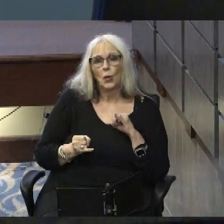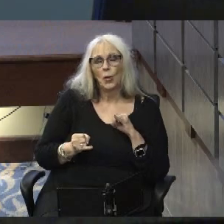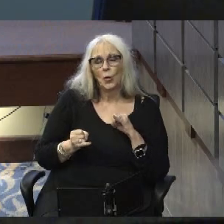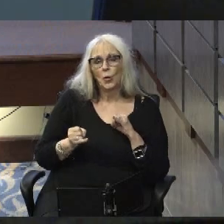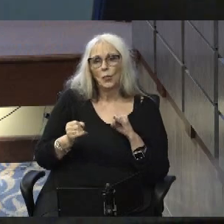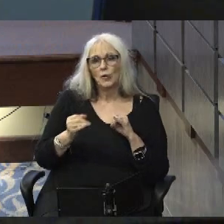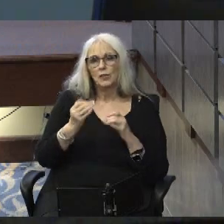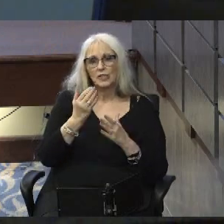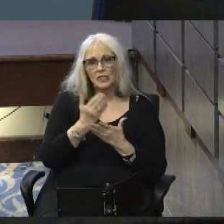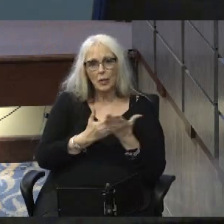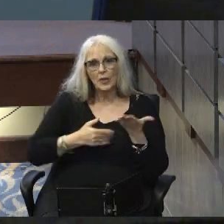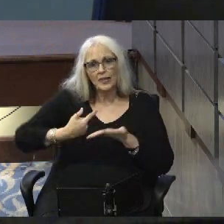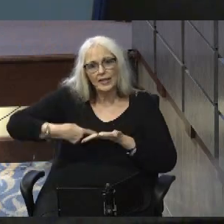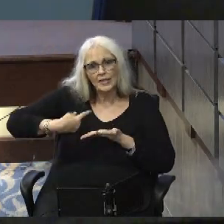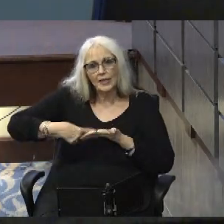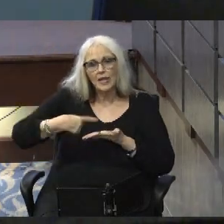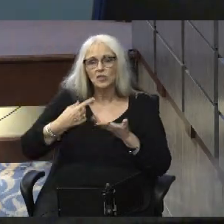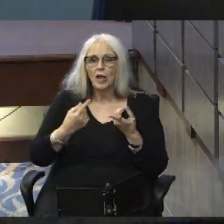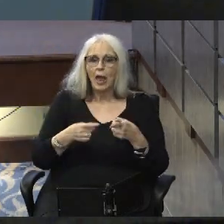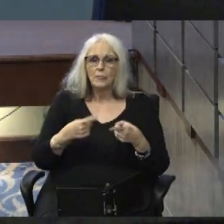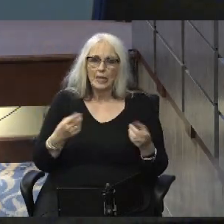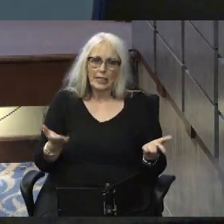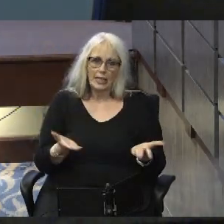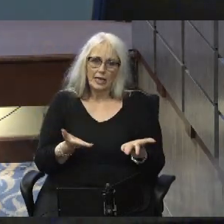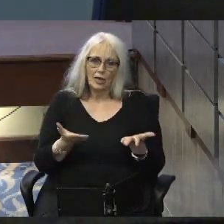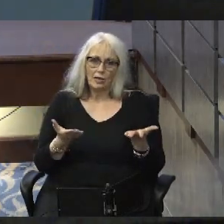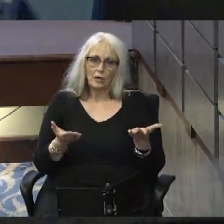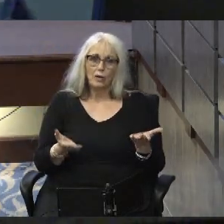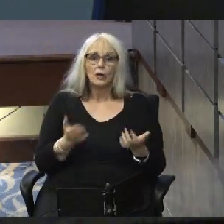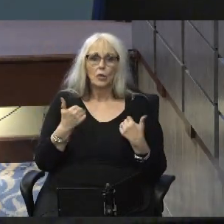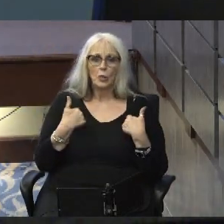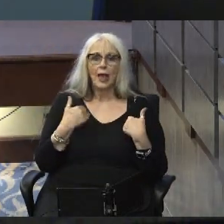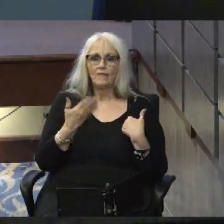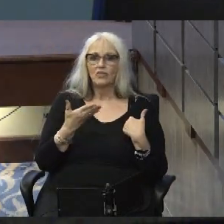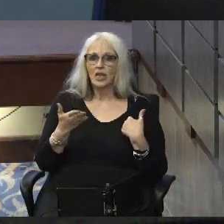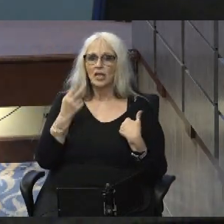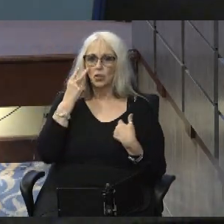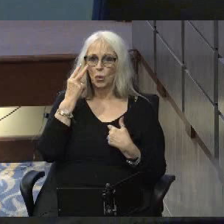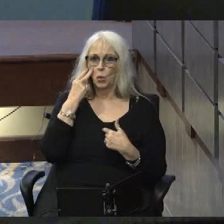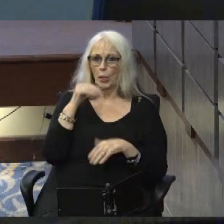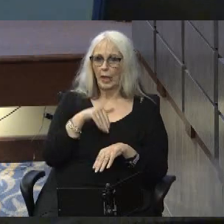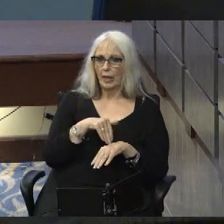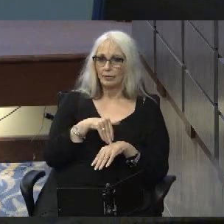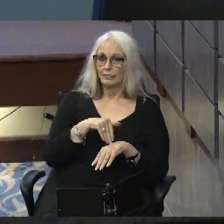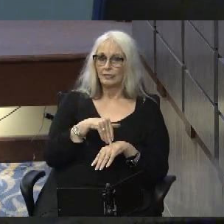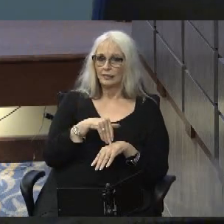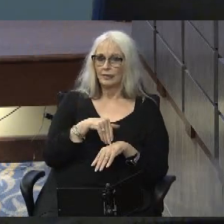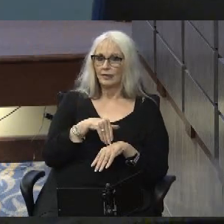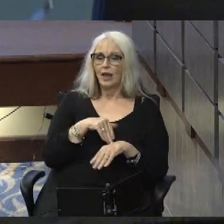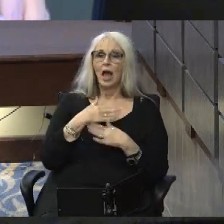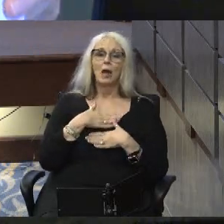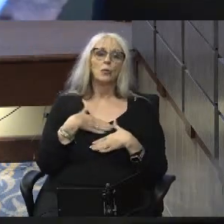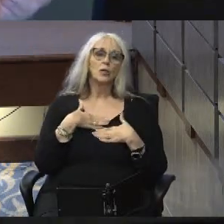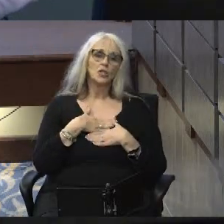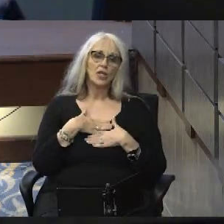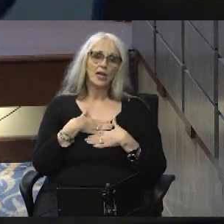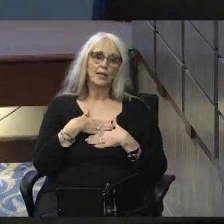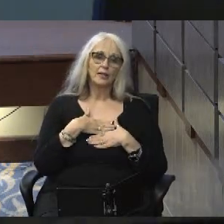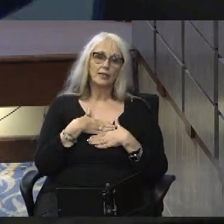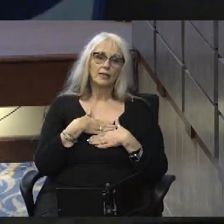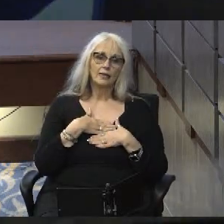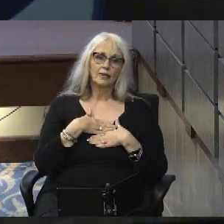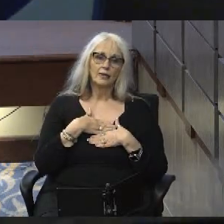some of the discussion going here, we'll have things to look at. Here's where we are. So I appreciate the Gantt